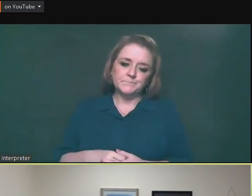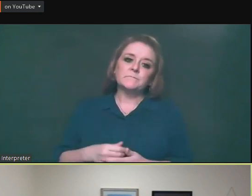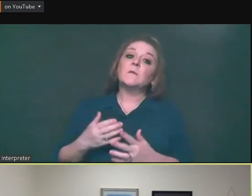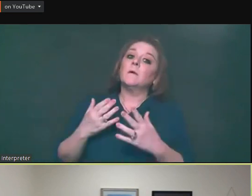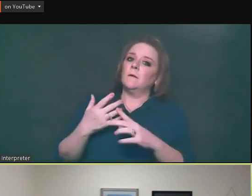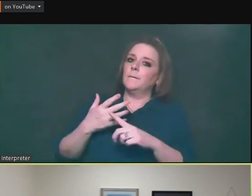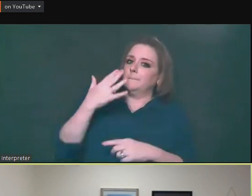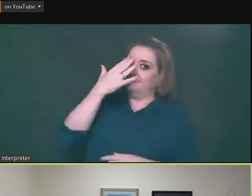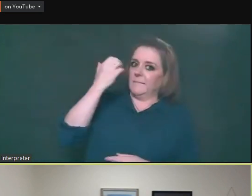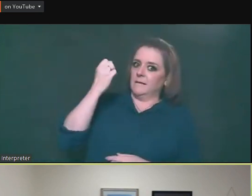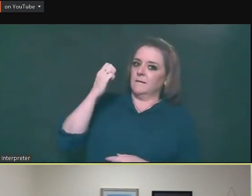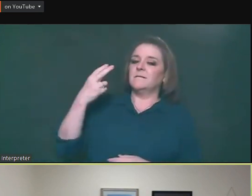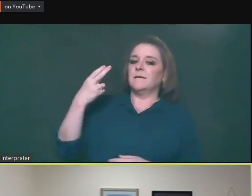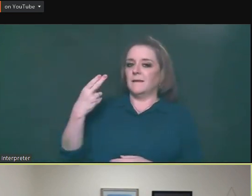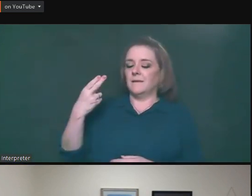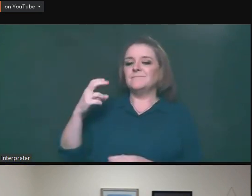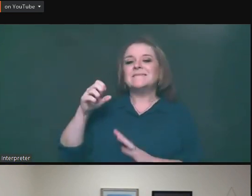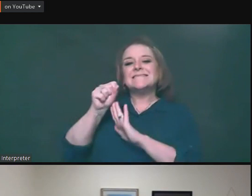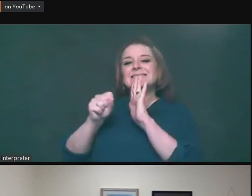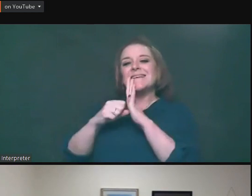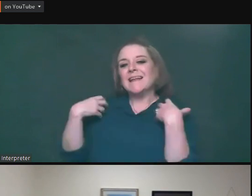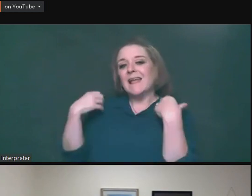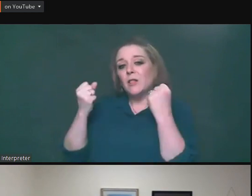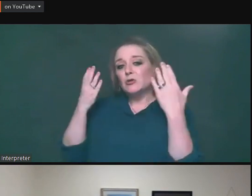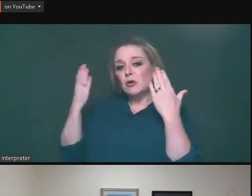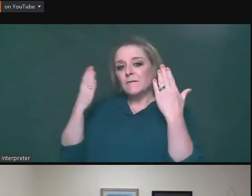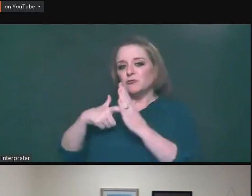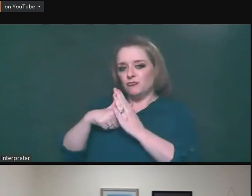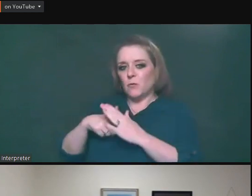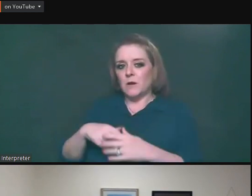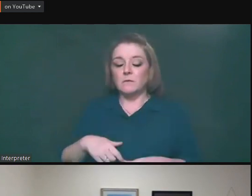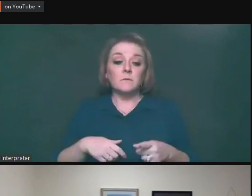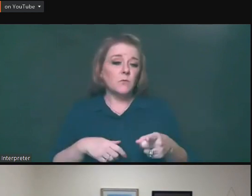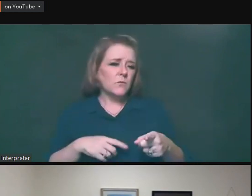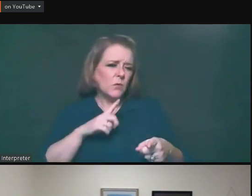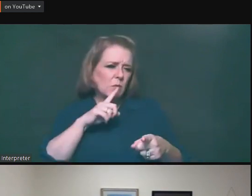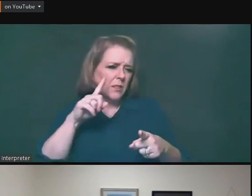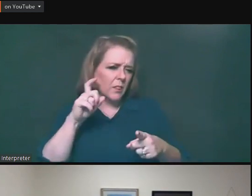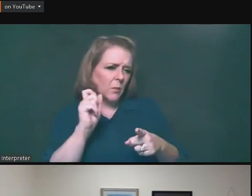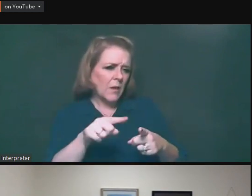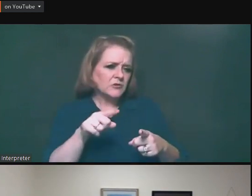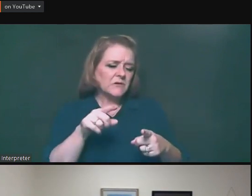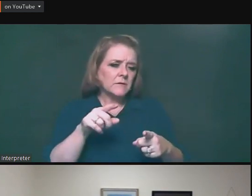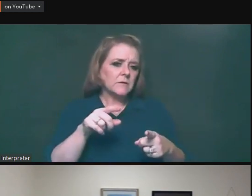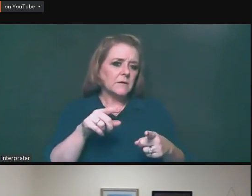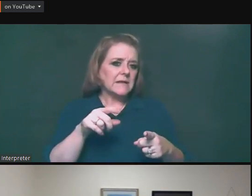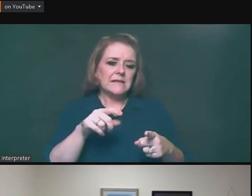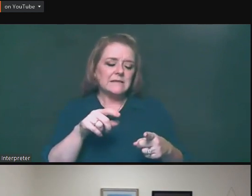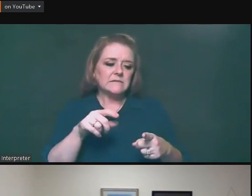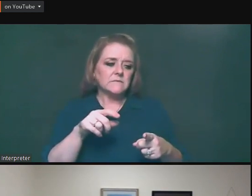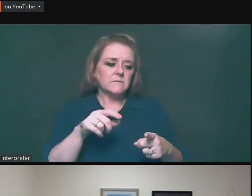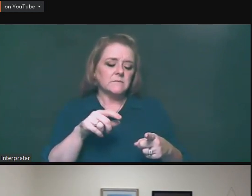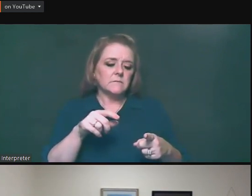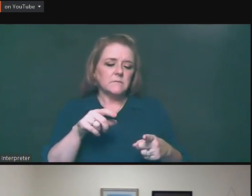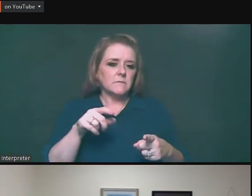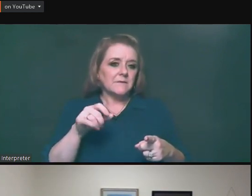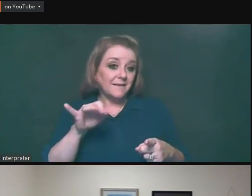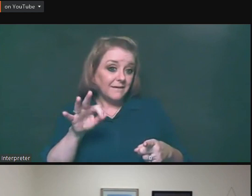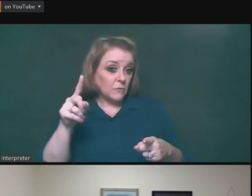State Health Services. And so the question is whether or not you all are allowed to release that